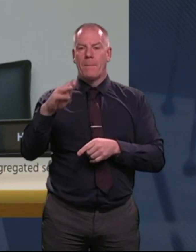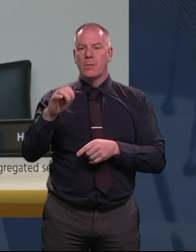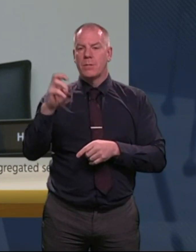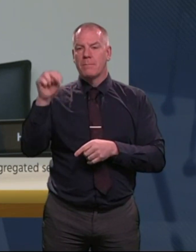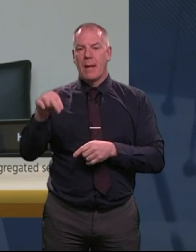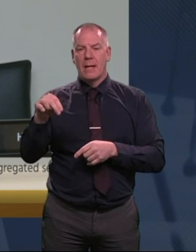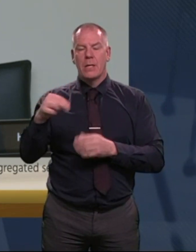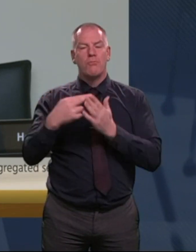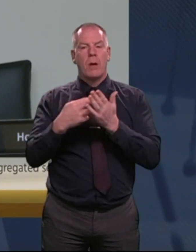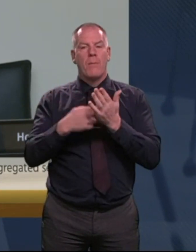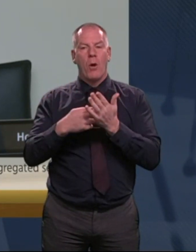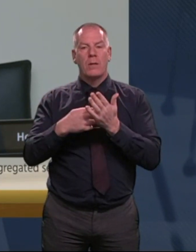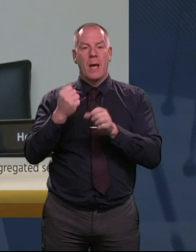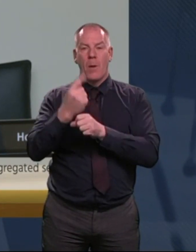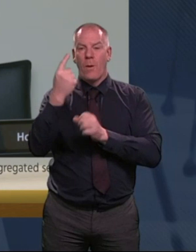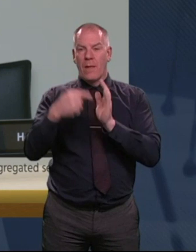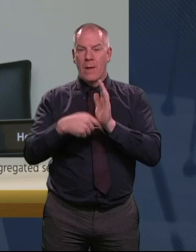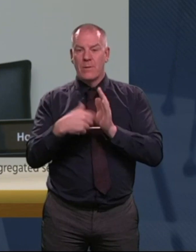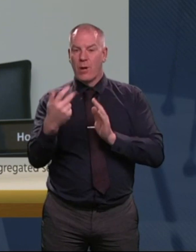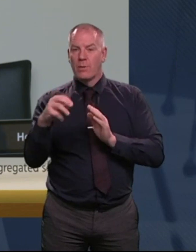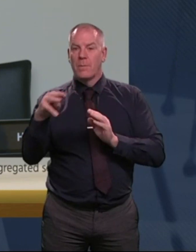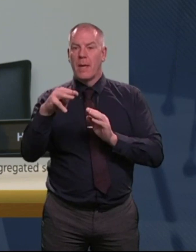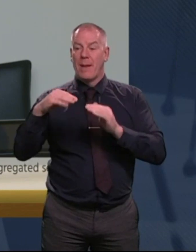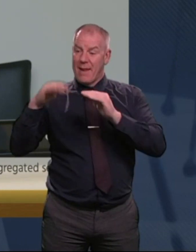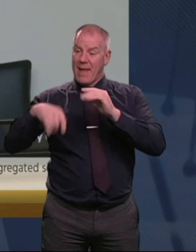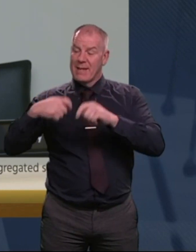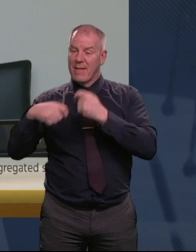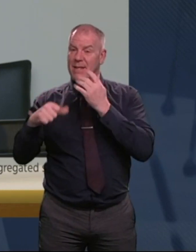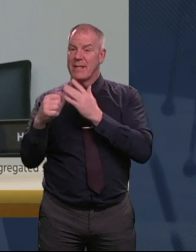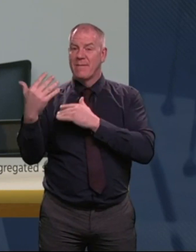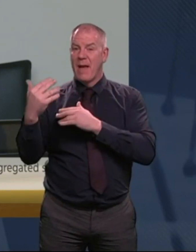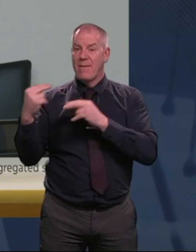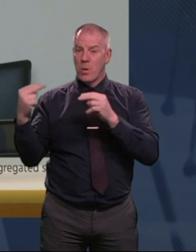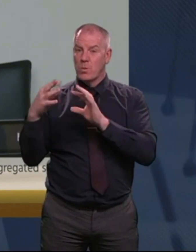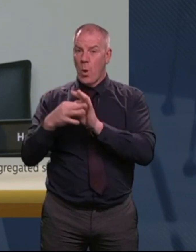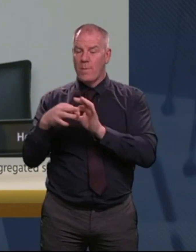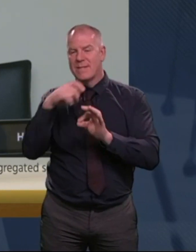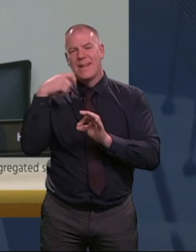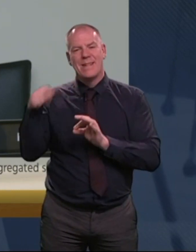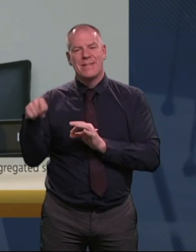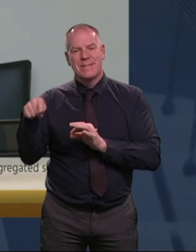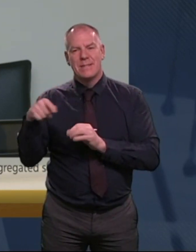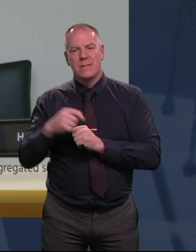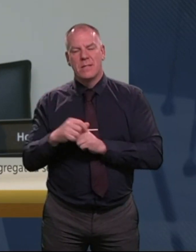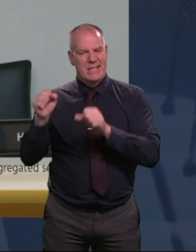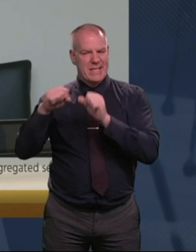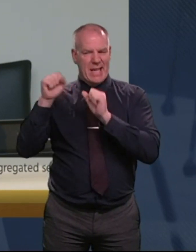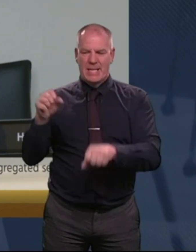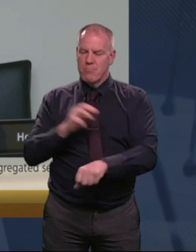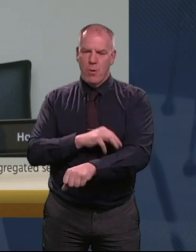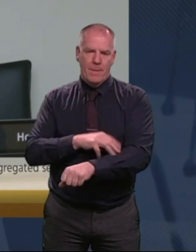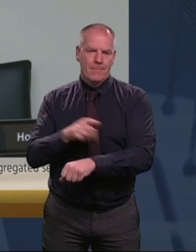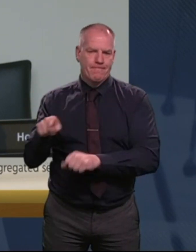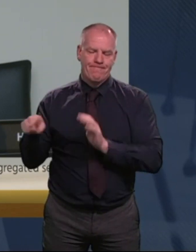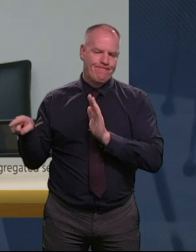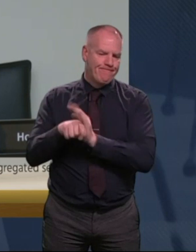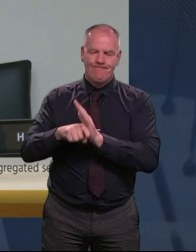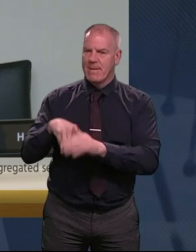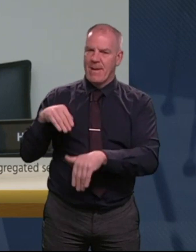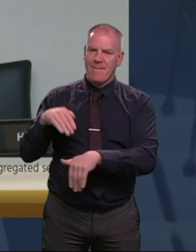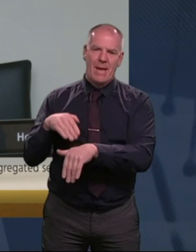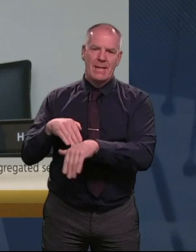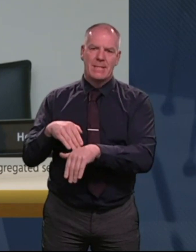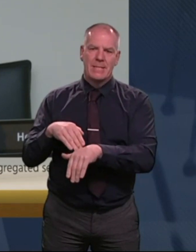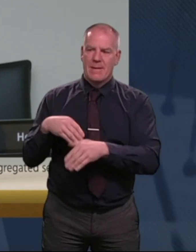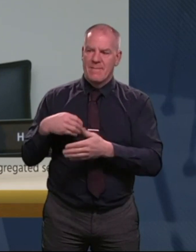the 1,300 people under 65 in nursing homes identified systemic issues and negative impacts,